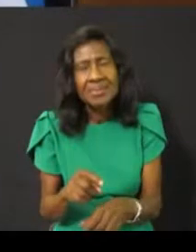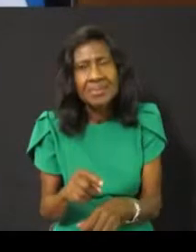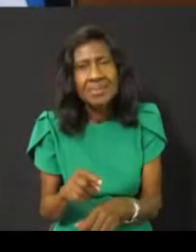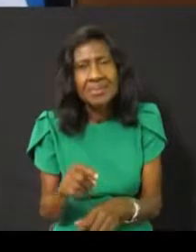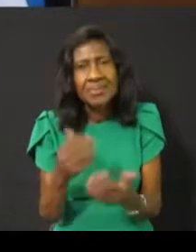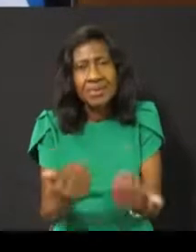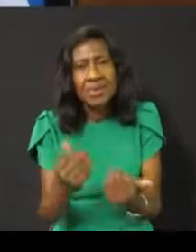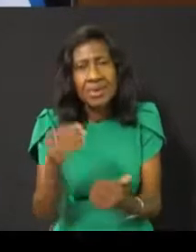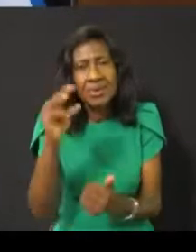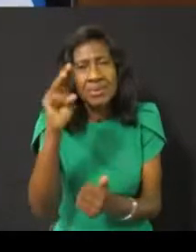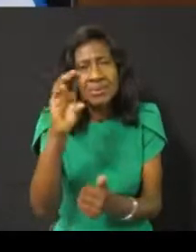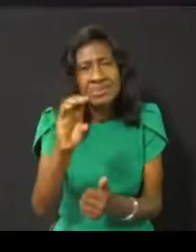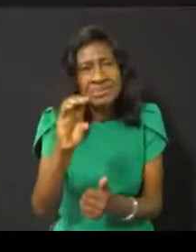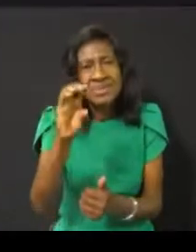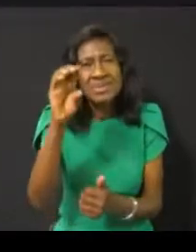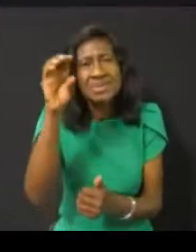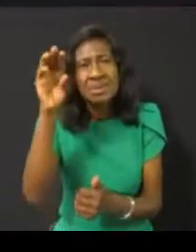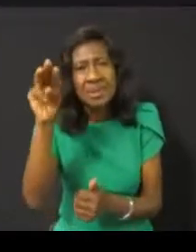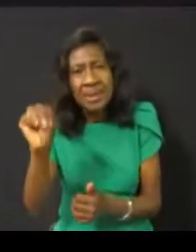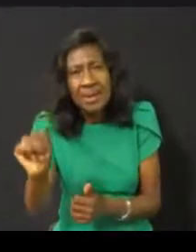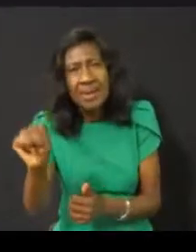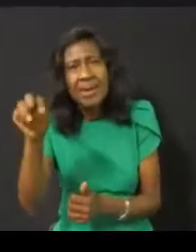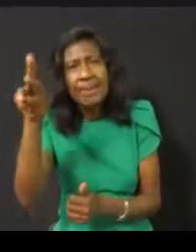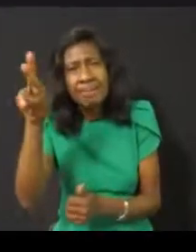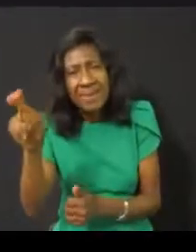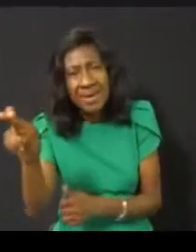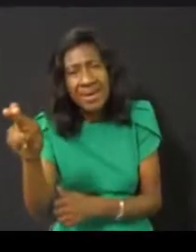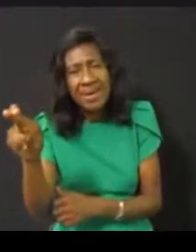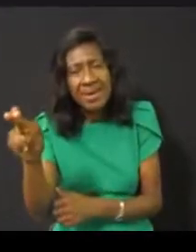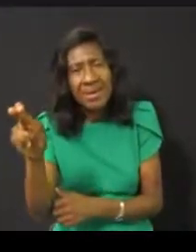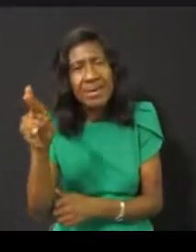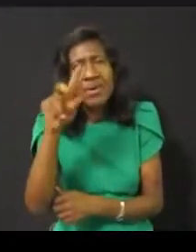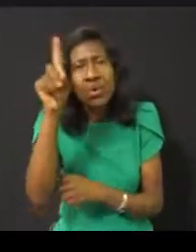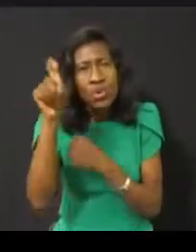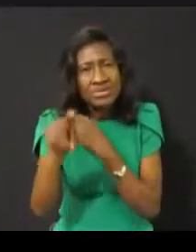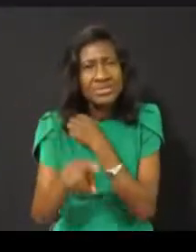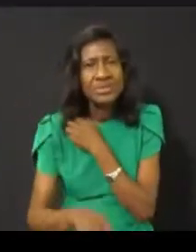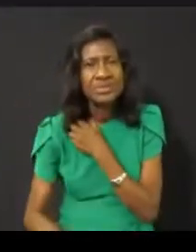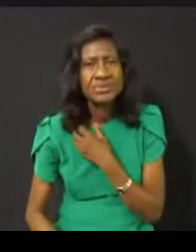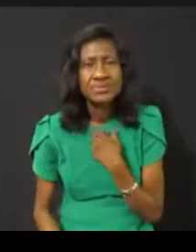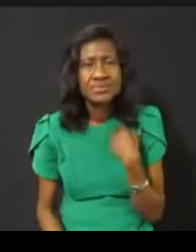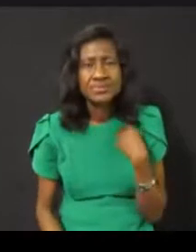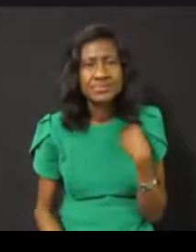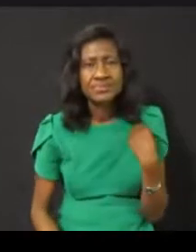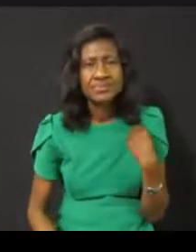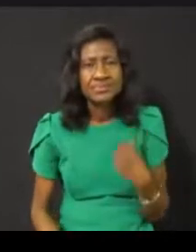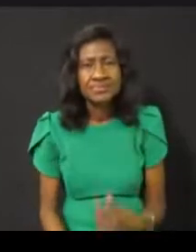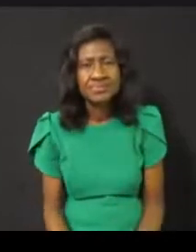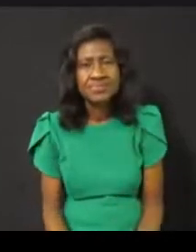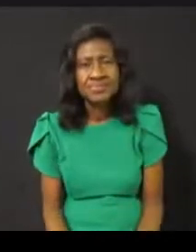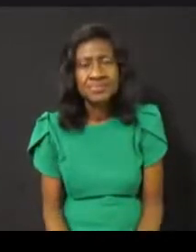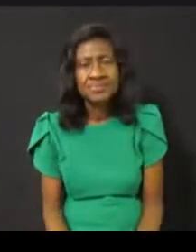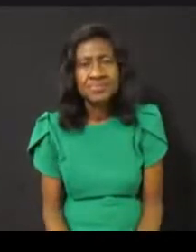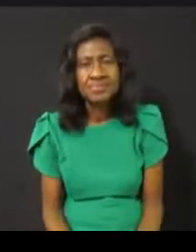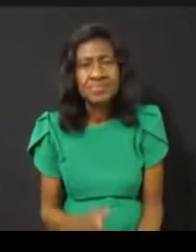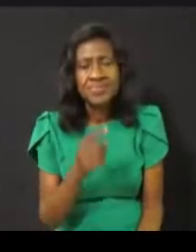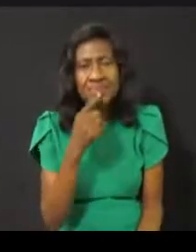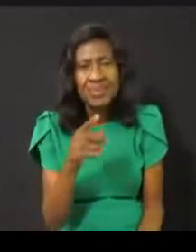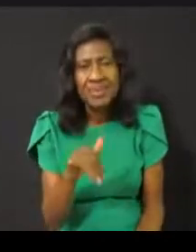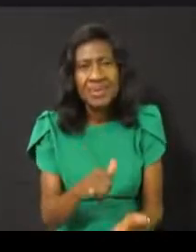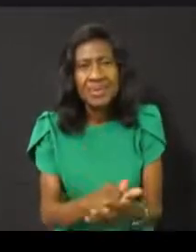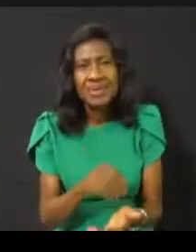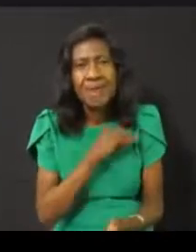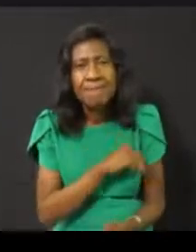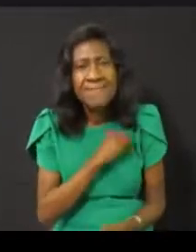Mall Road, if you're standing by and ready for a question. I will just add that